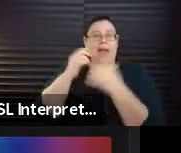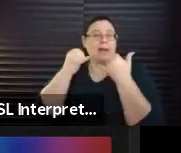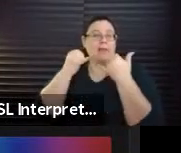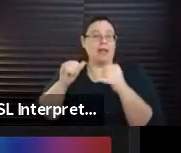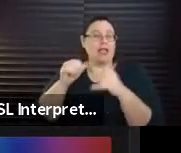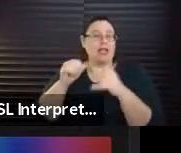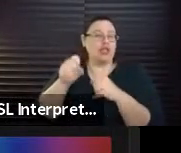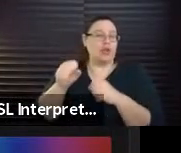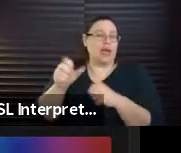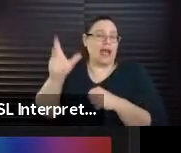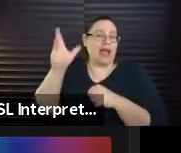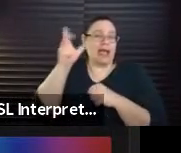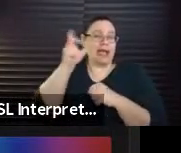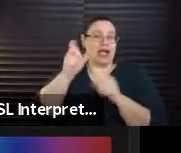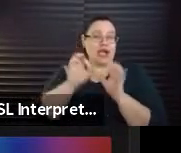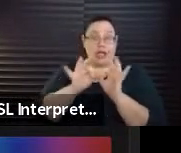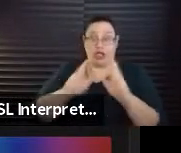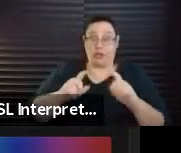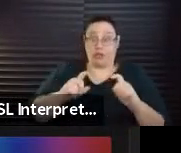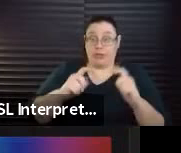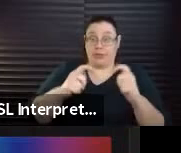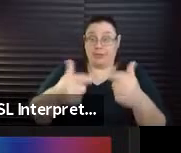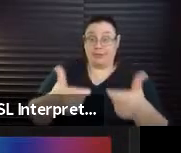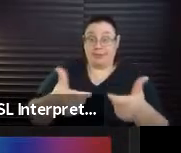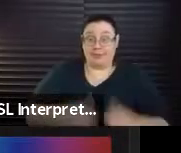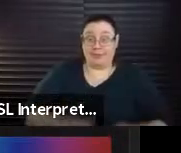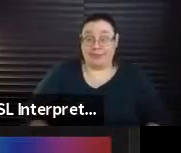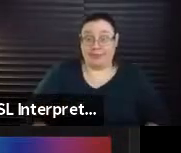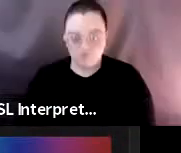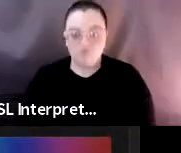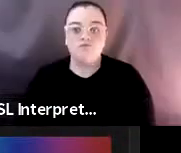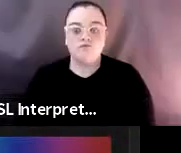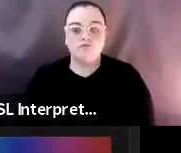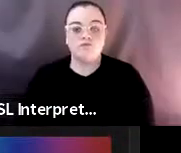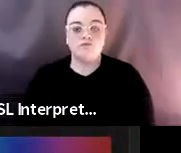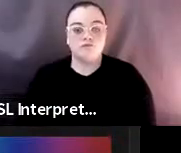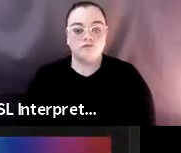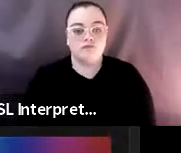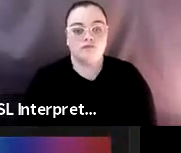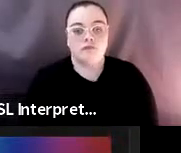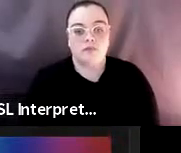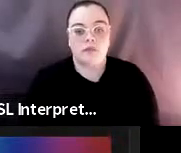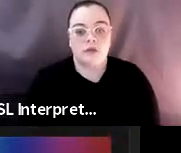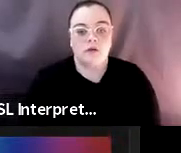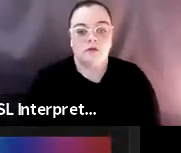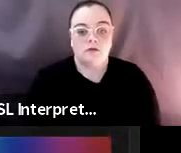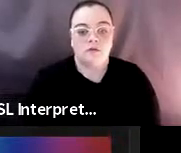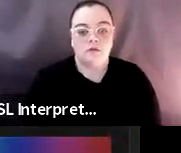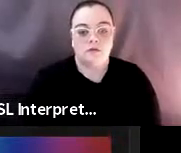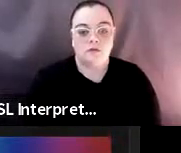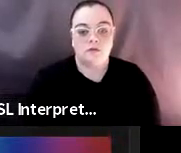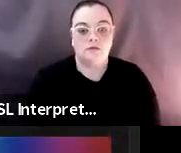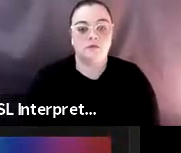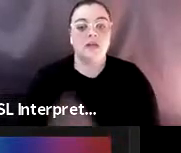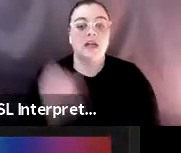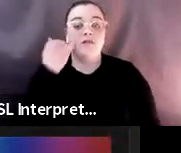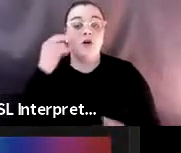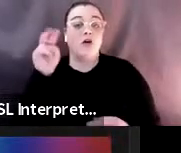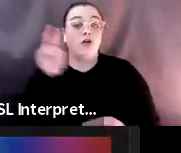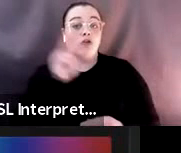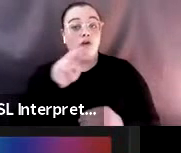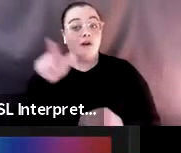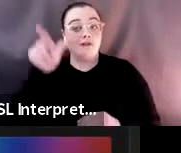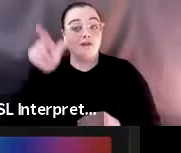you. Close that out. And watch on the side, this is your audio meters, and you can see those are going up. The goal with audio is